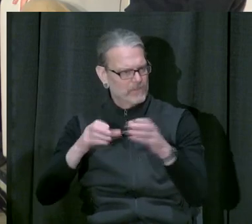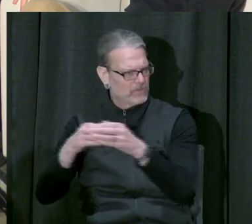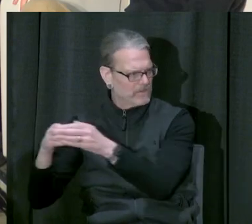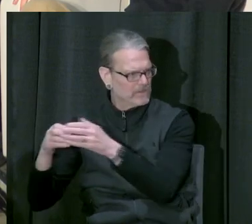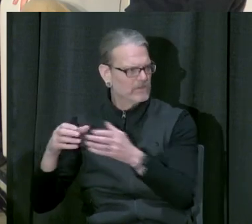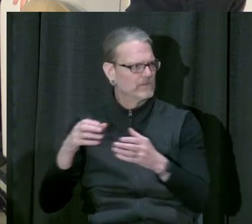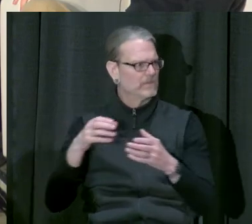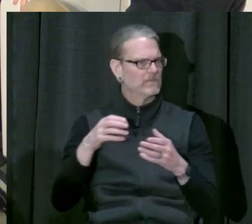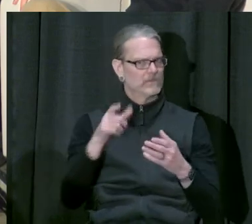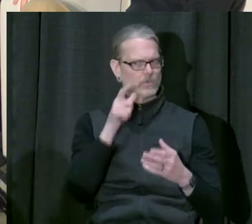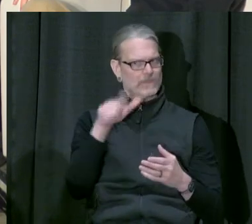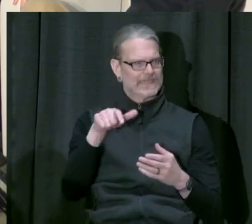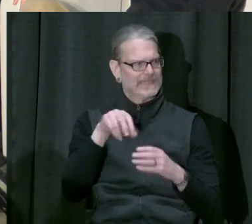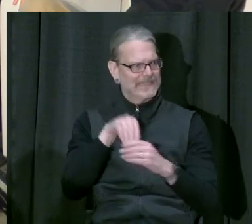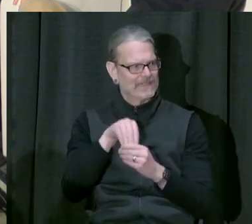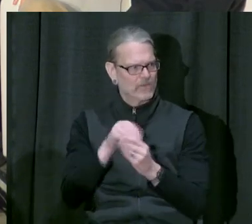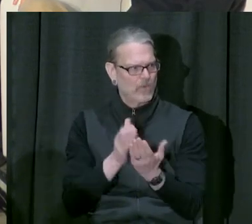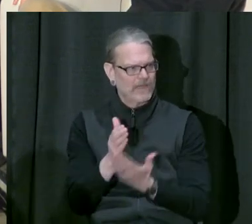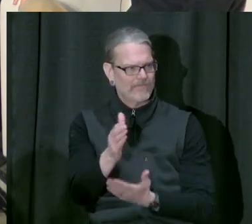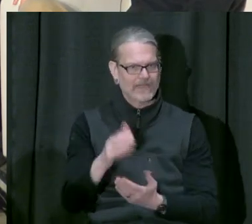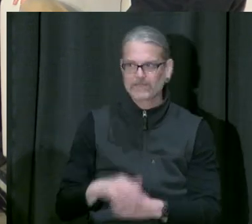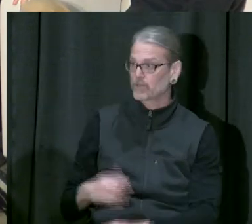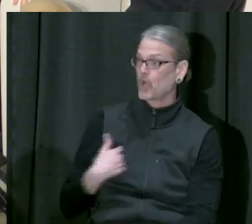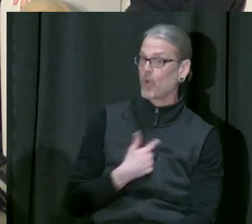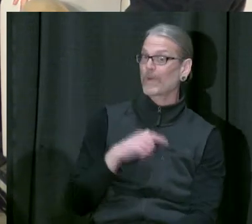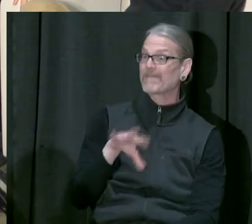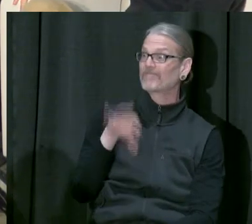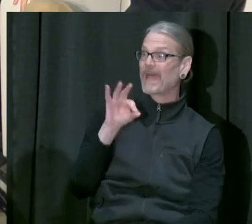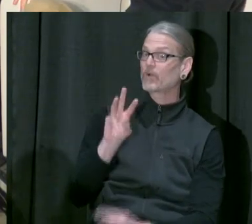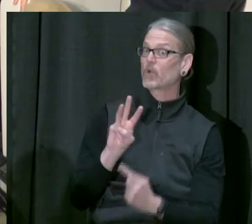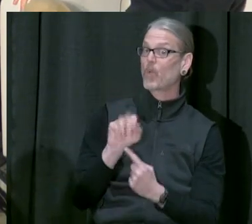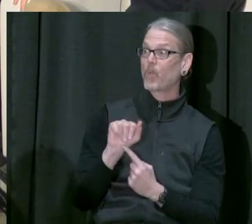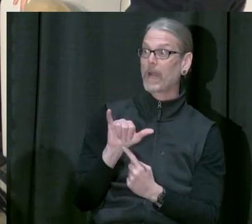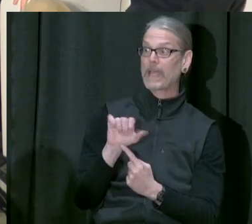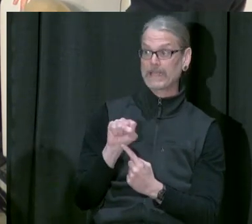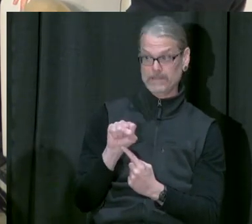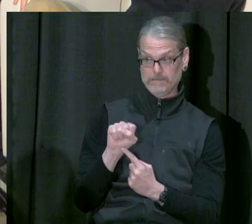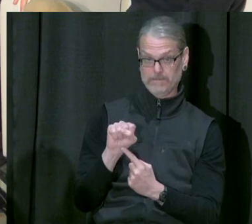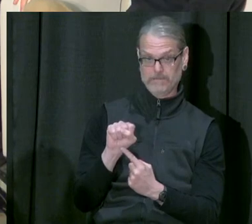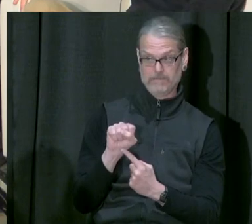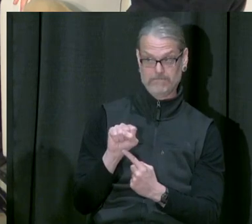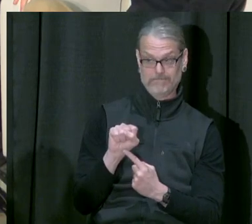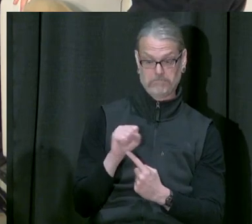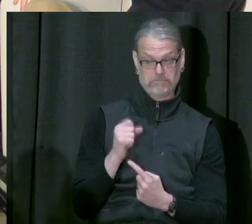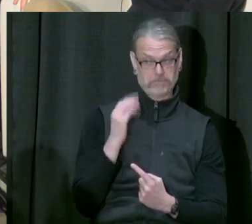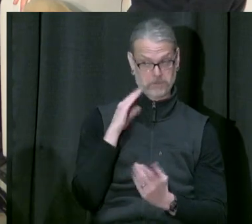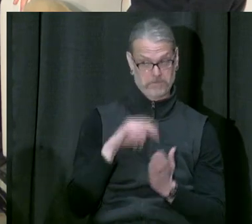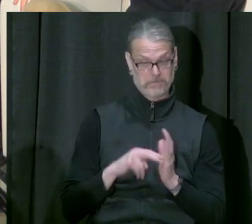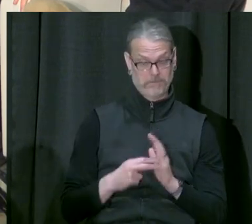indoor navigation. You found ways, no pun intended. Ah, I didn't even do that.